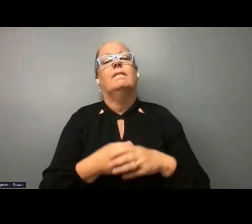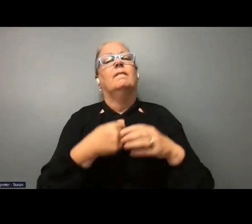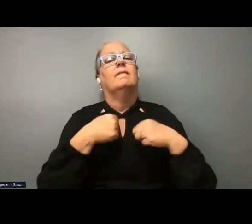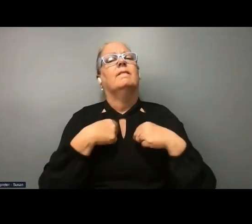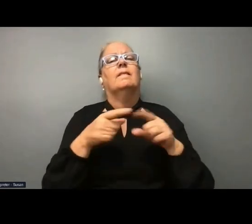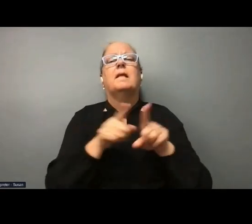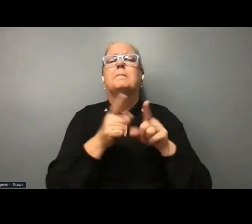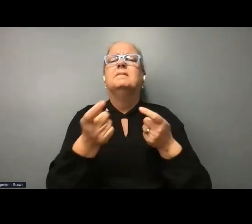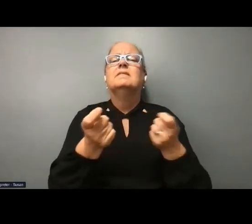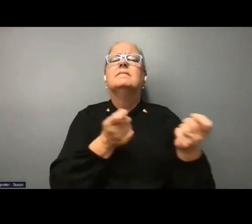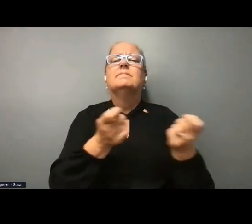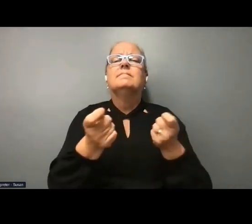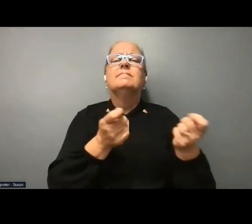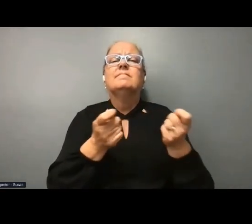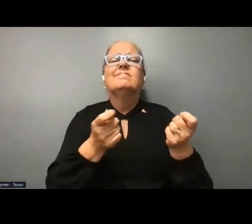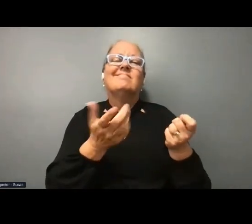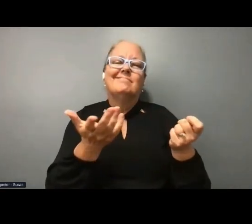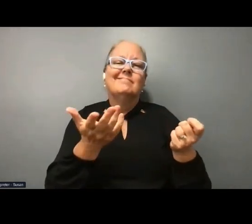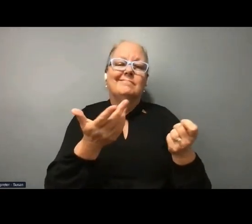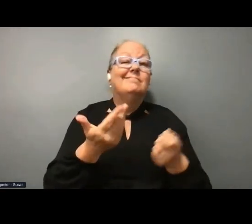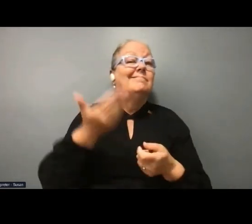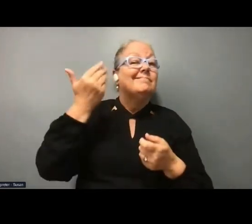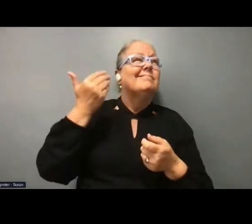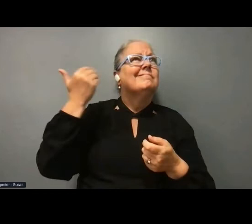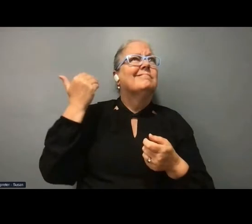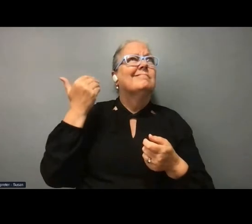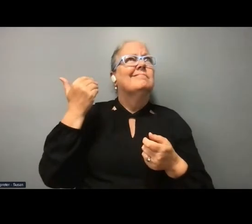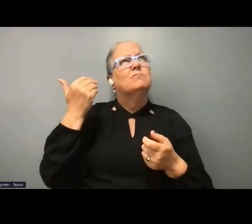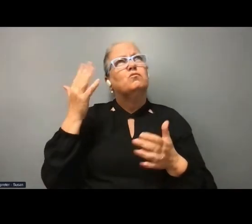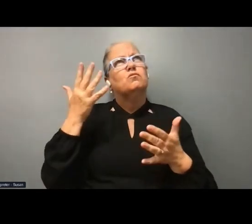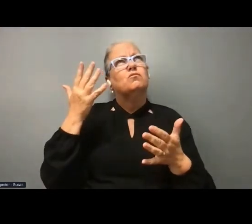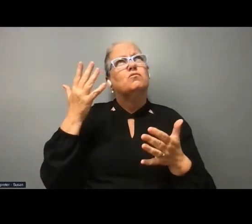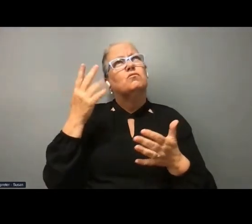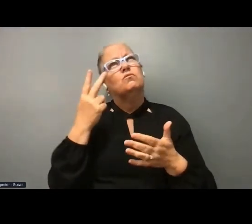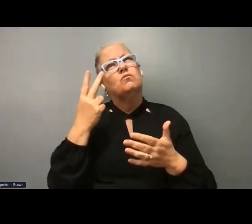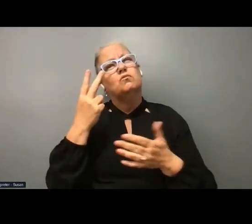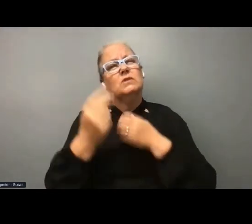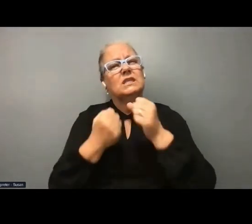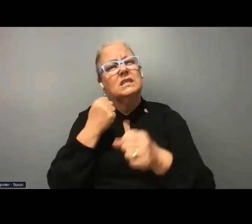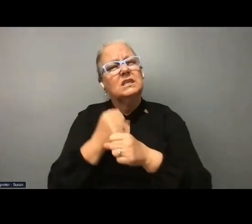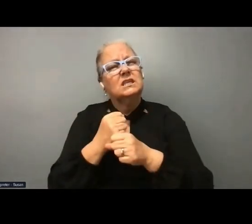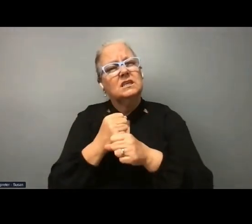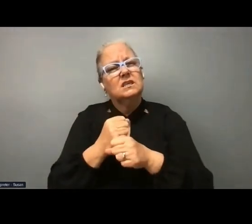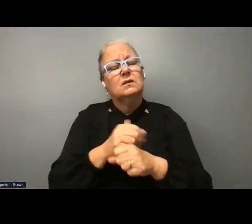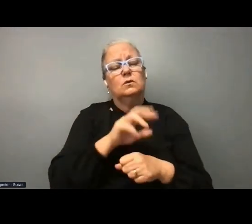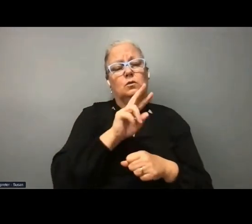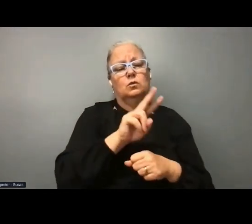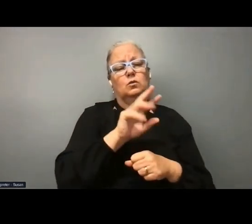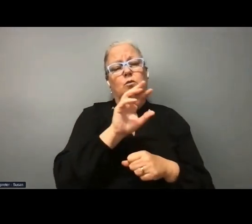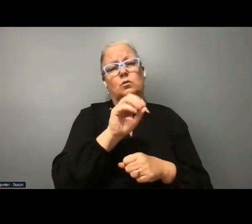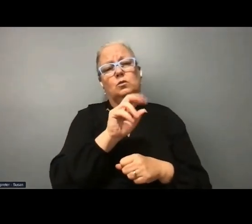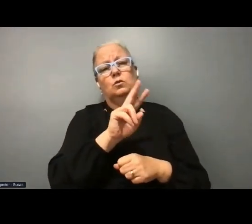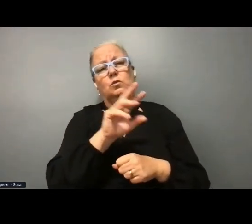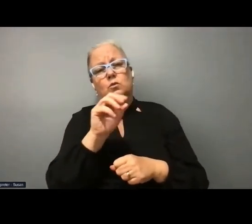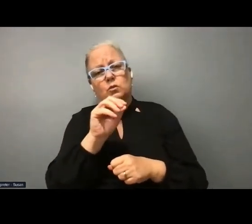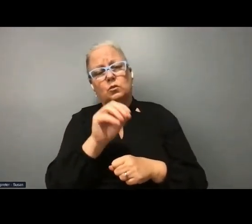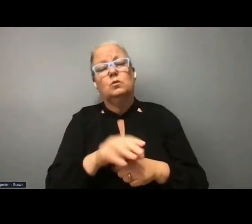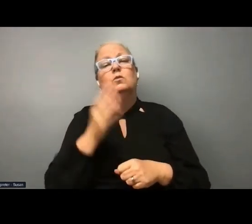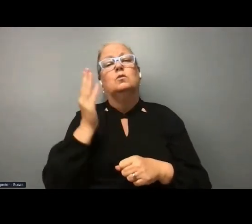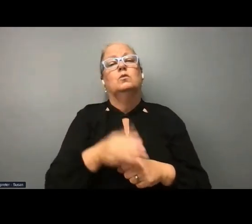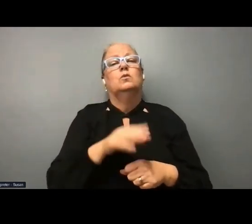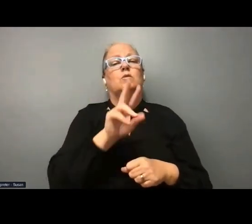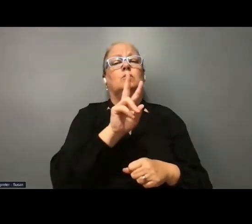in the previous years, 2 years, I will say in 2020 and 2021, we received only